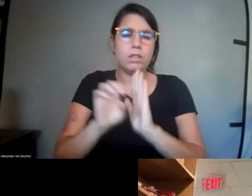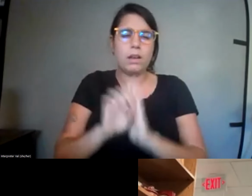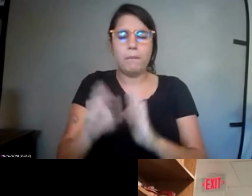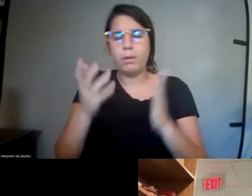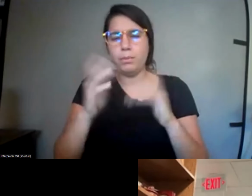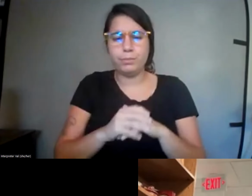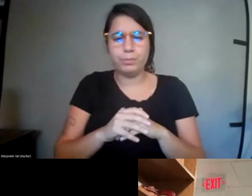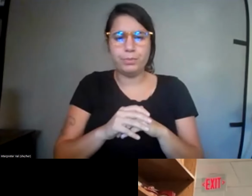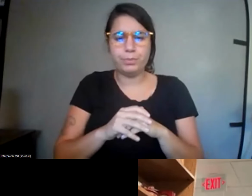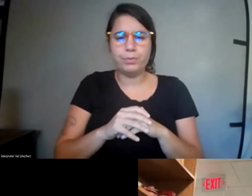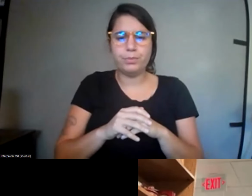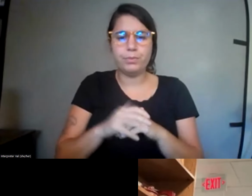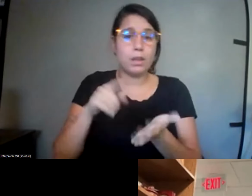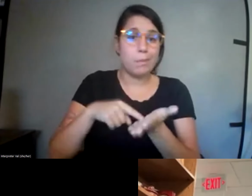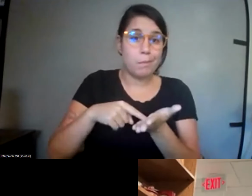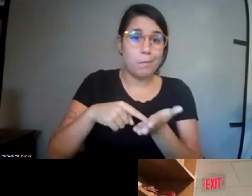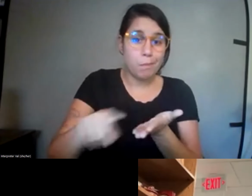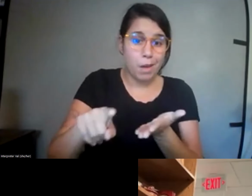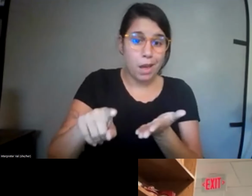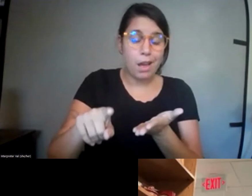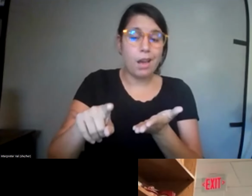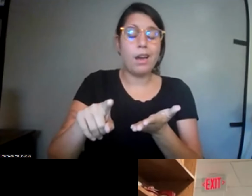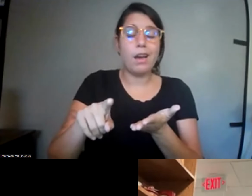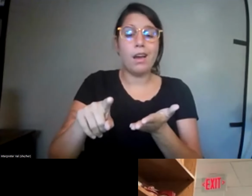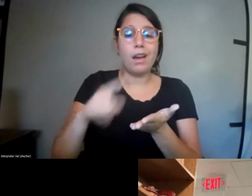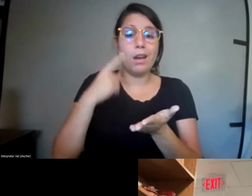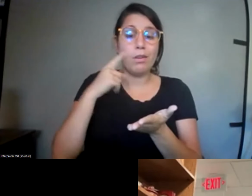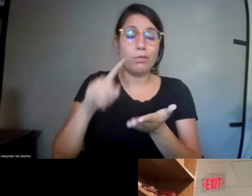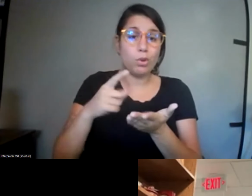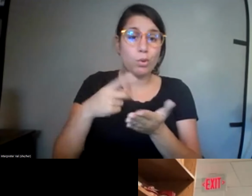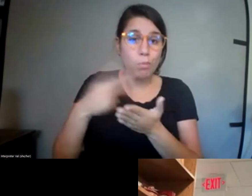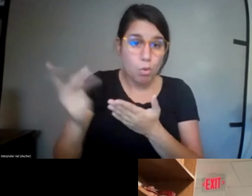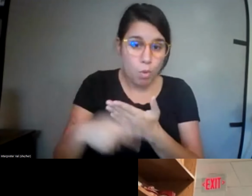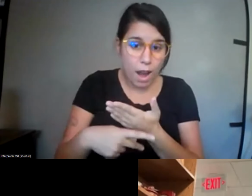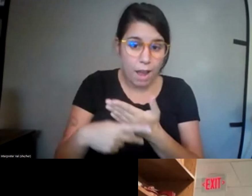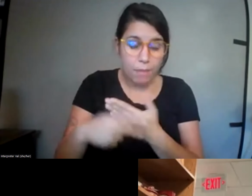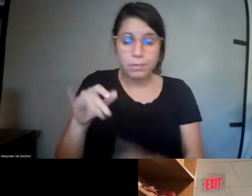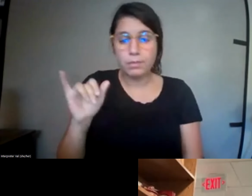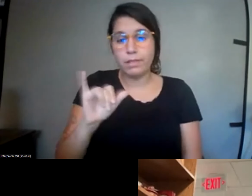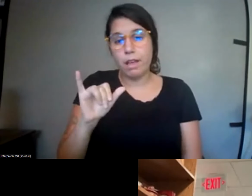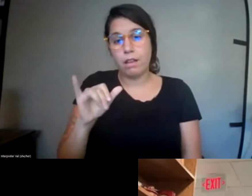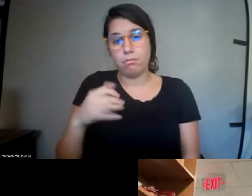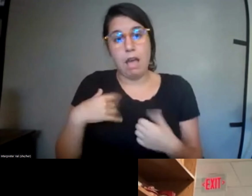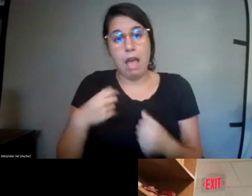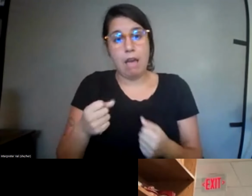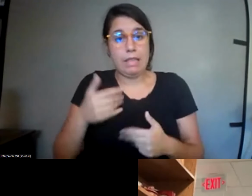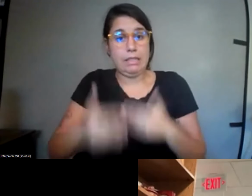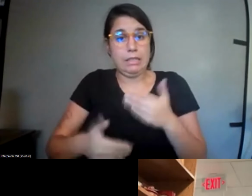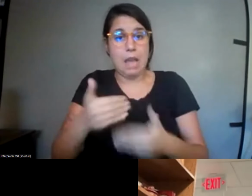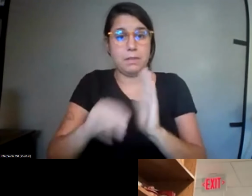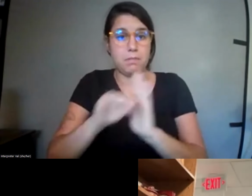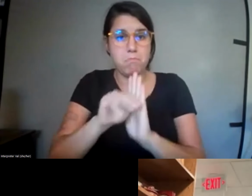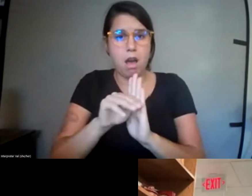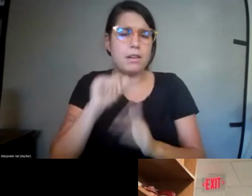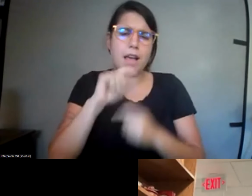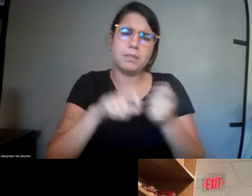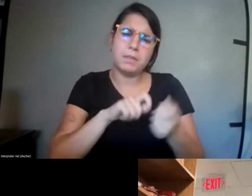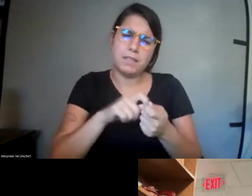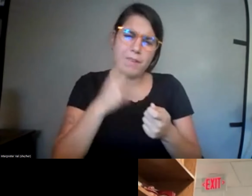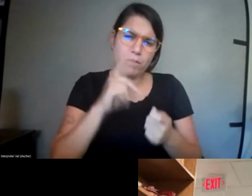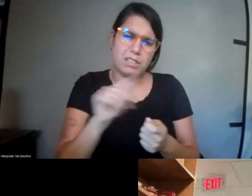for being able to pay for and screen for programs such as the Healthy Steps model, which is not specific to